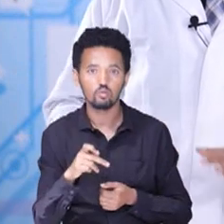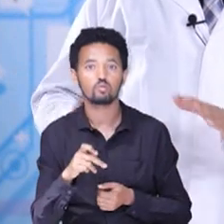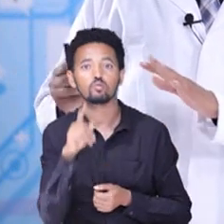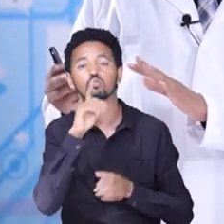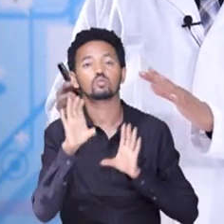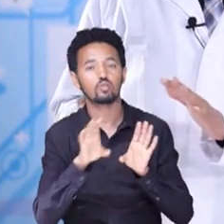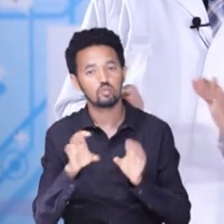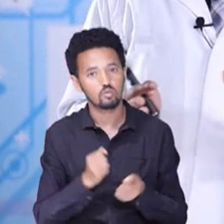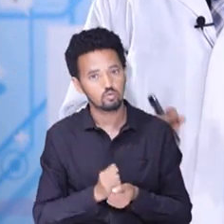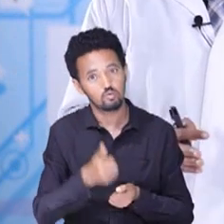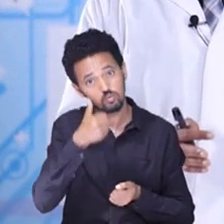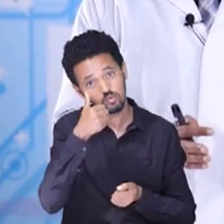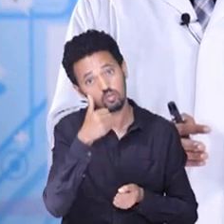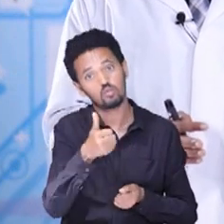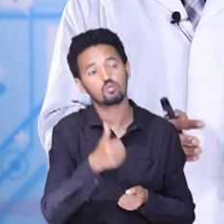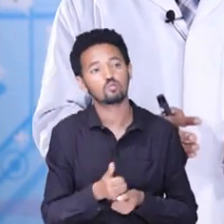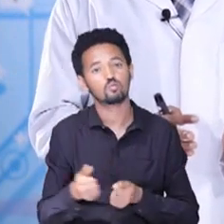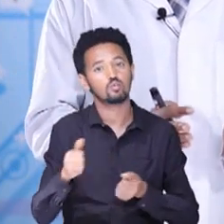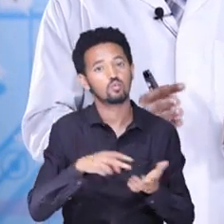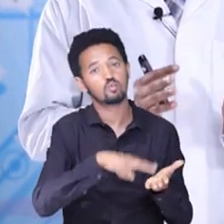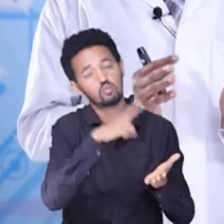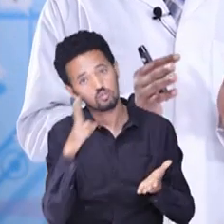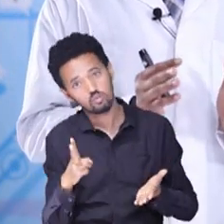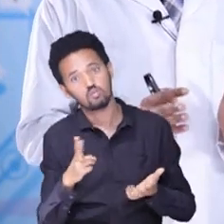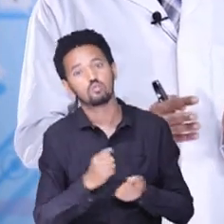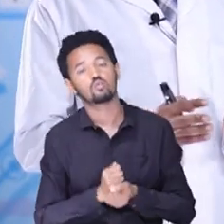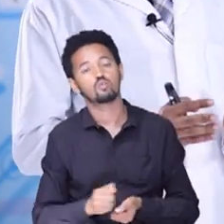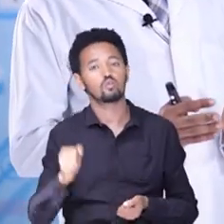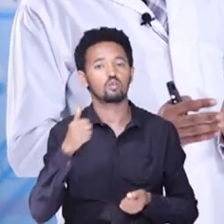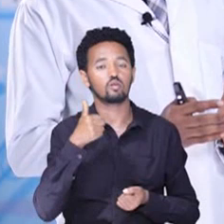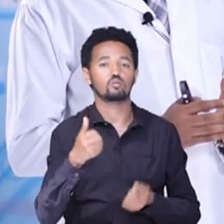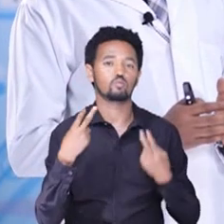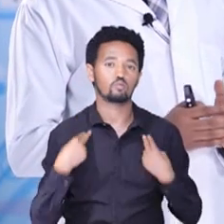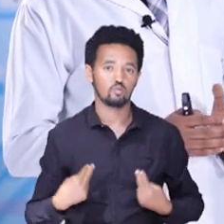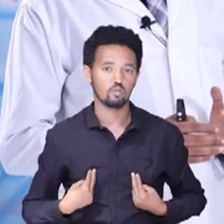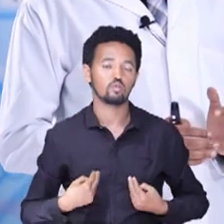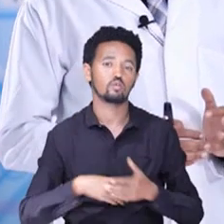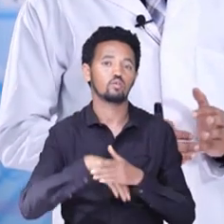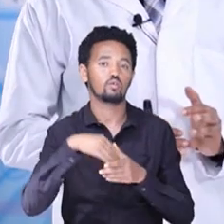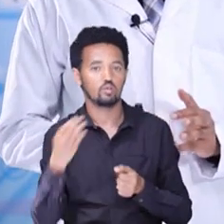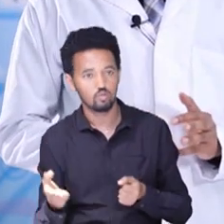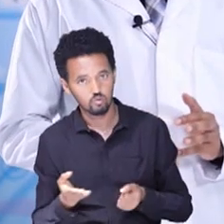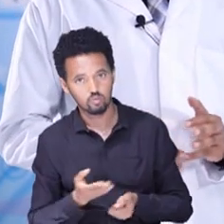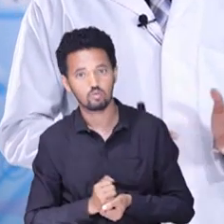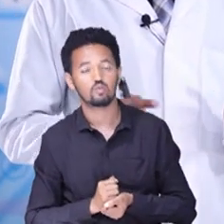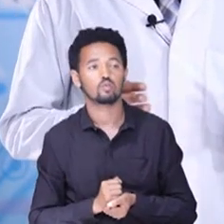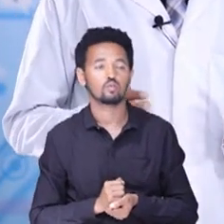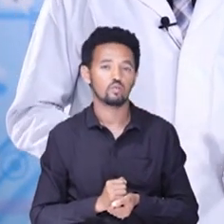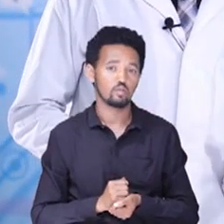Mariam or for the decline of Dirk. The policy of Perestroika and